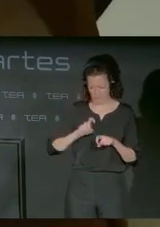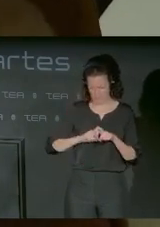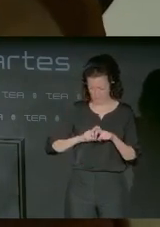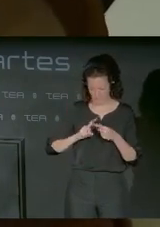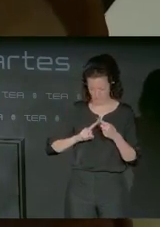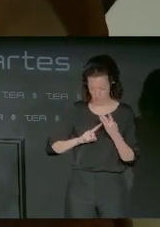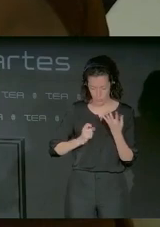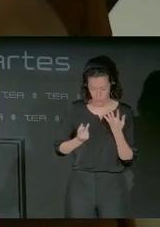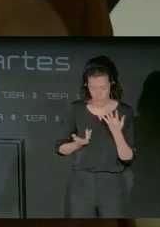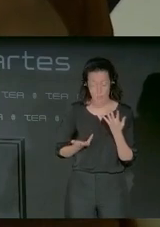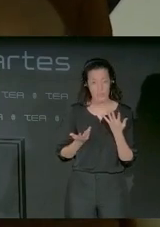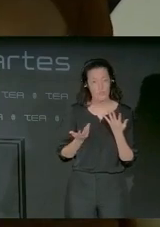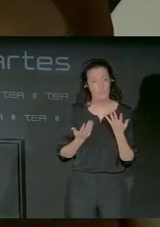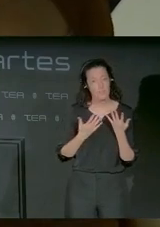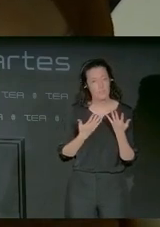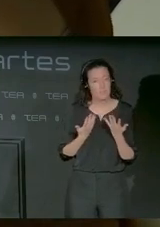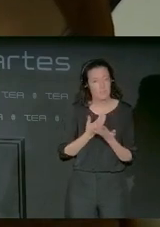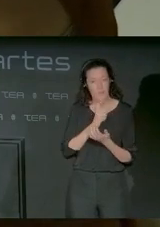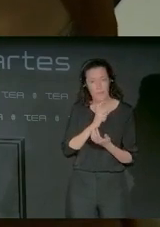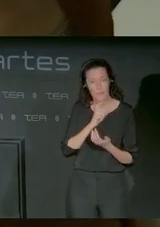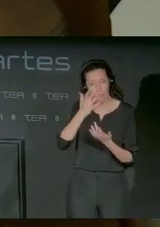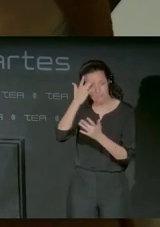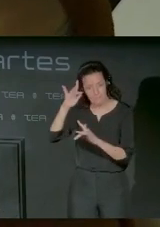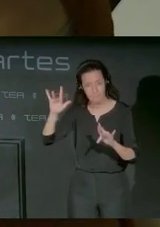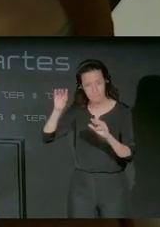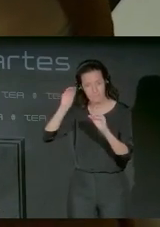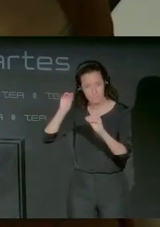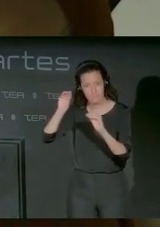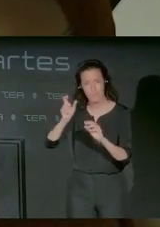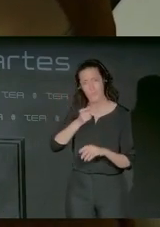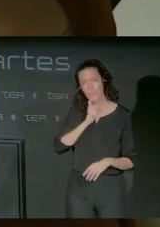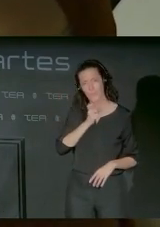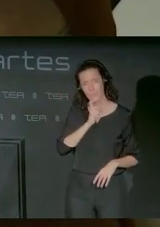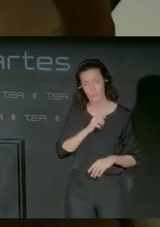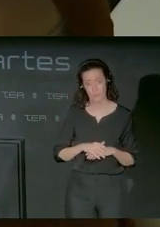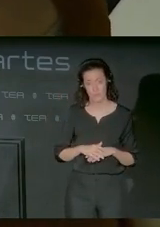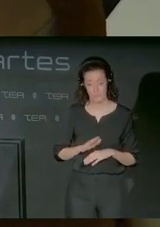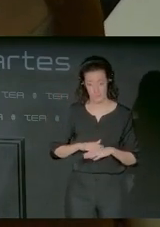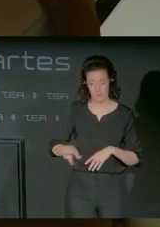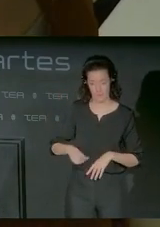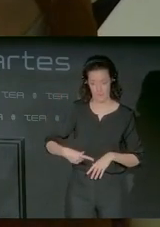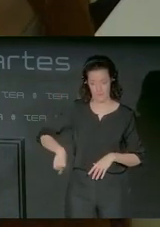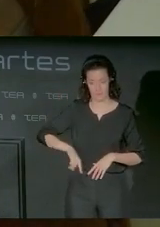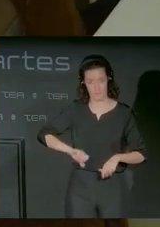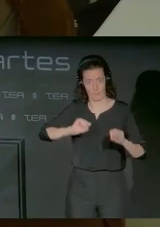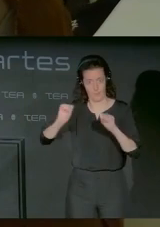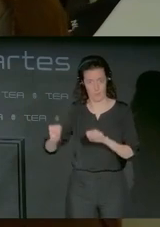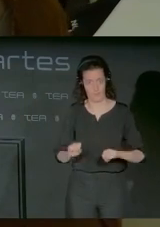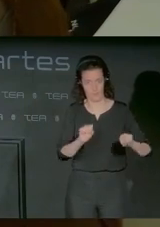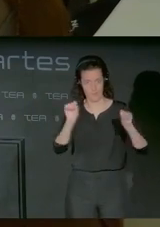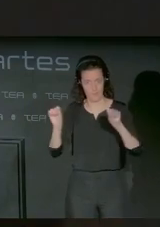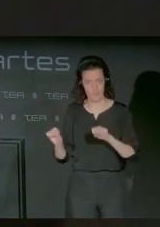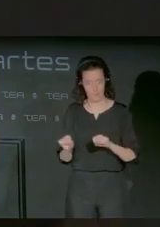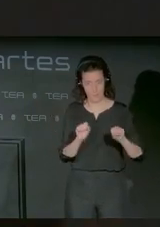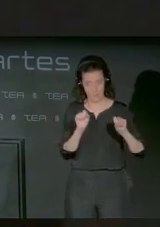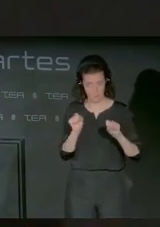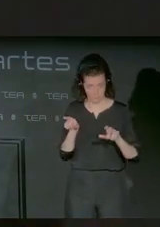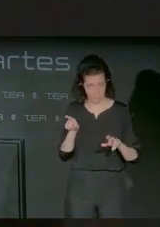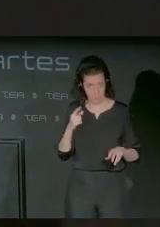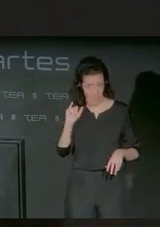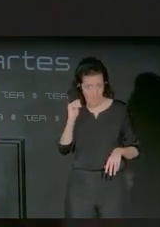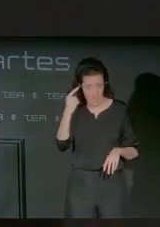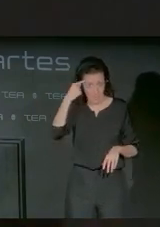can protect it. Because I don't know if you take that into consideration or could be something really useful for them.